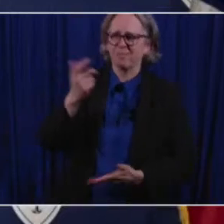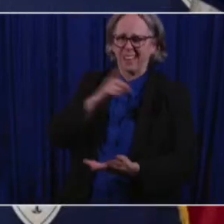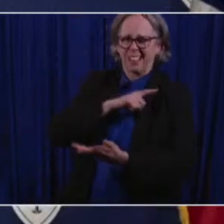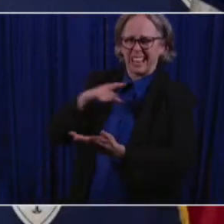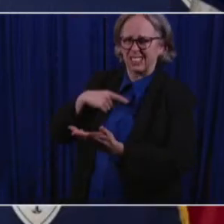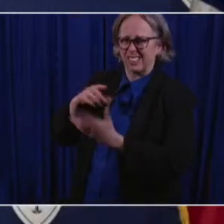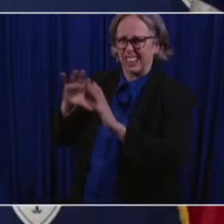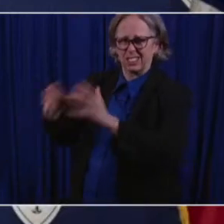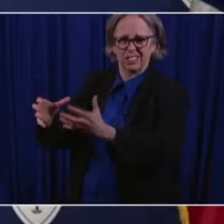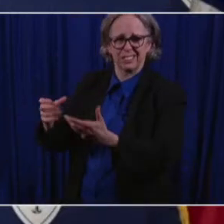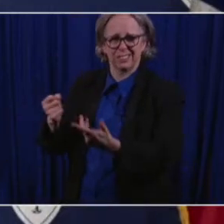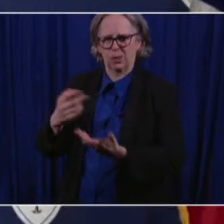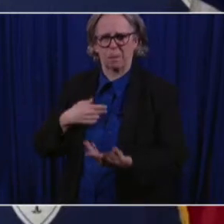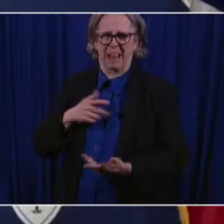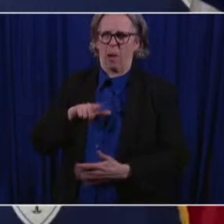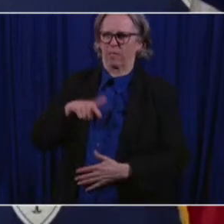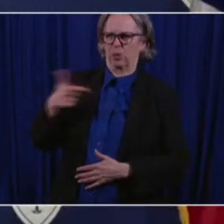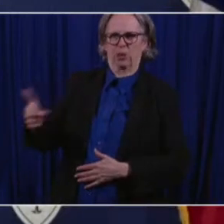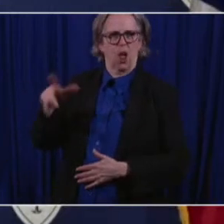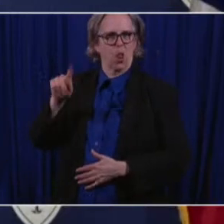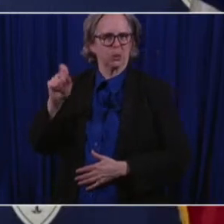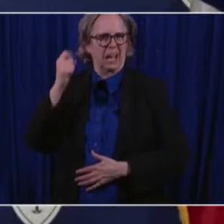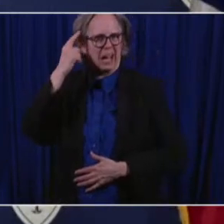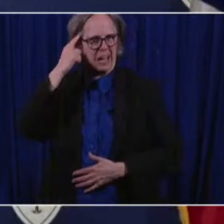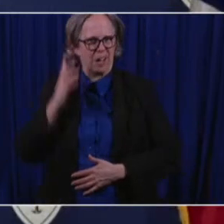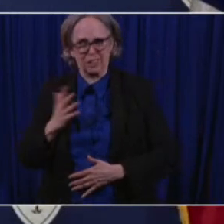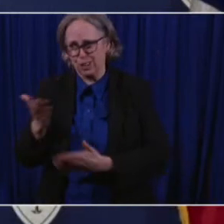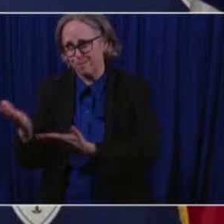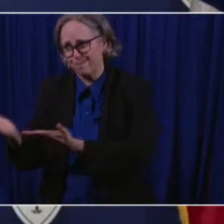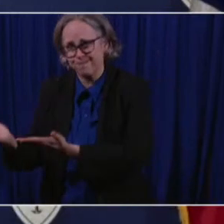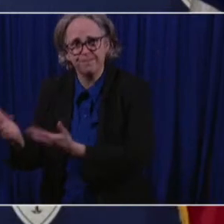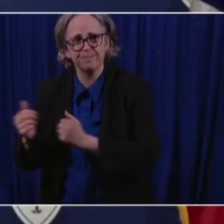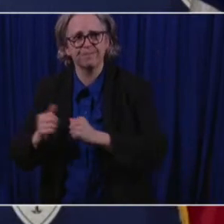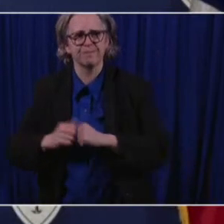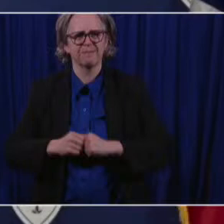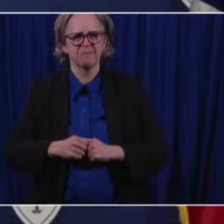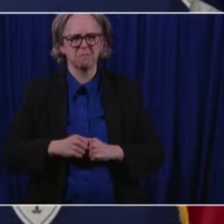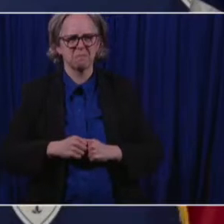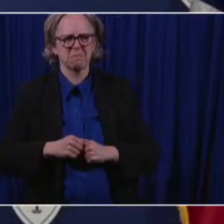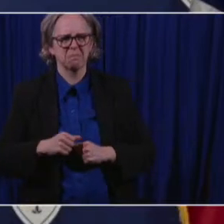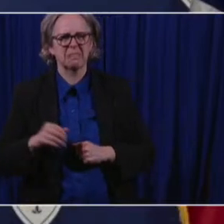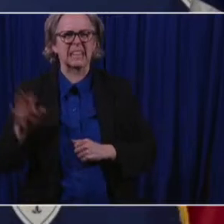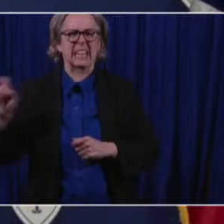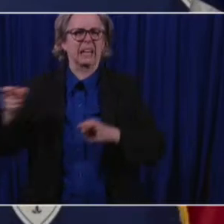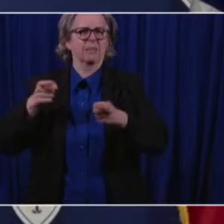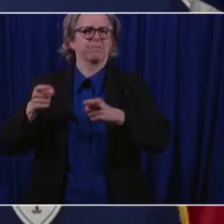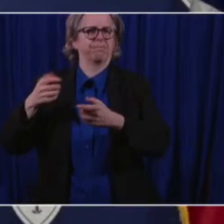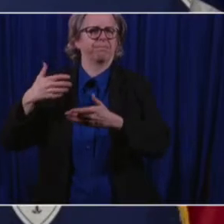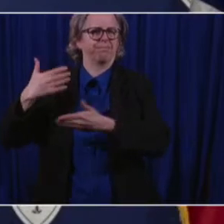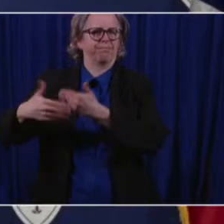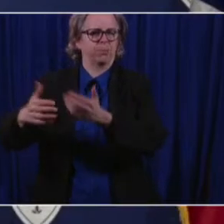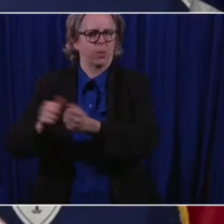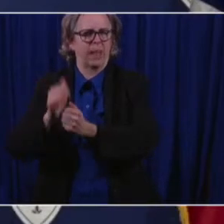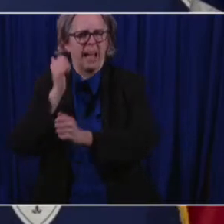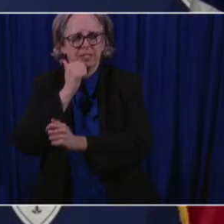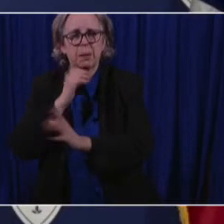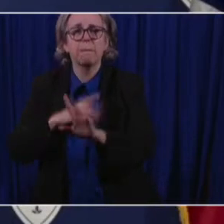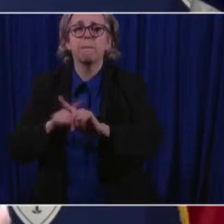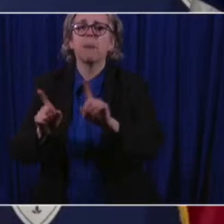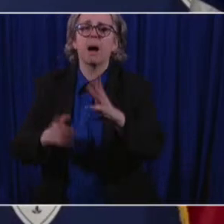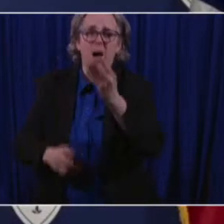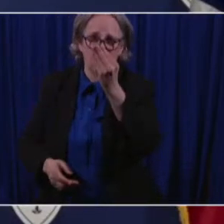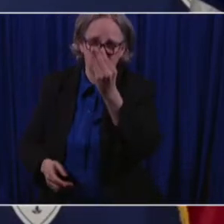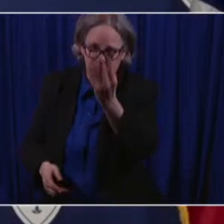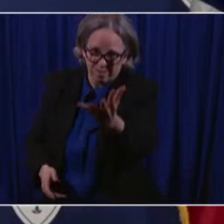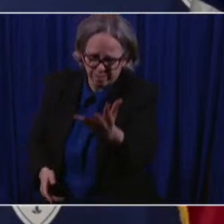day. One certain big thing that was done is basically the